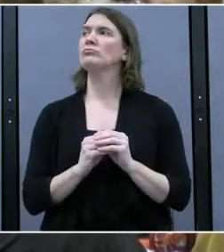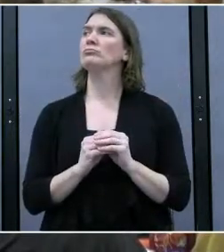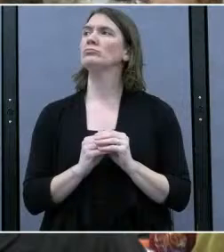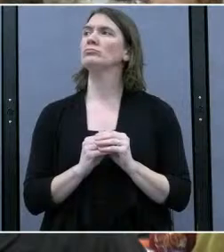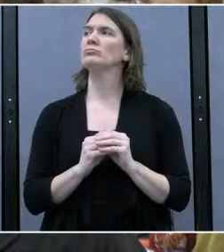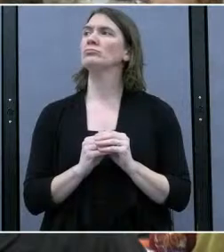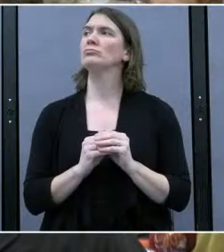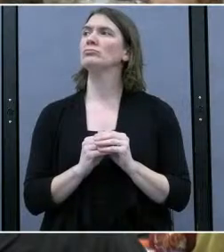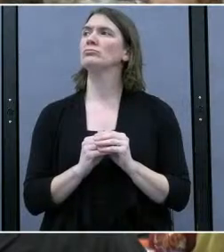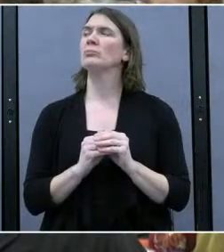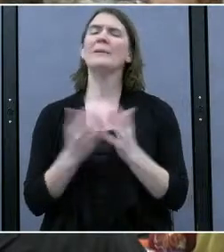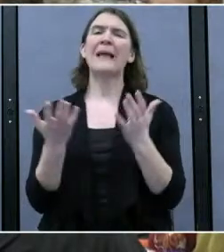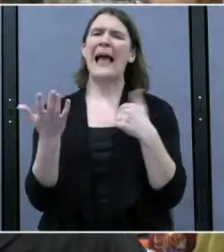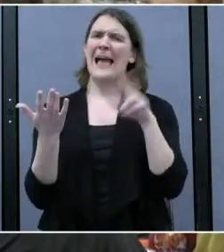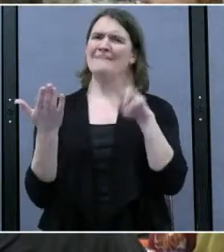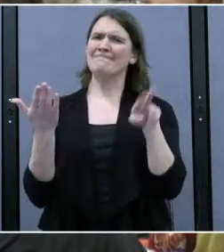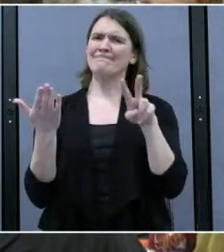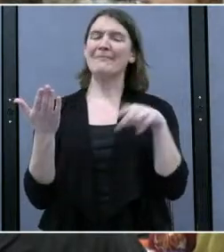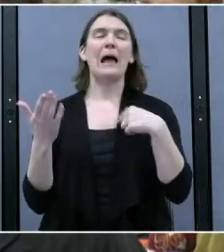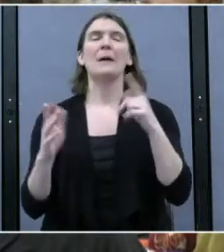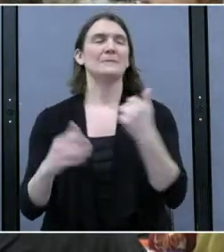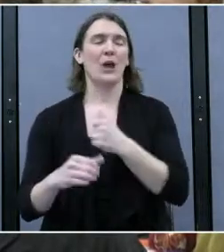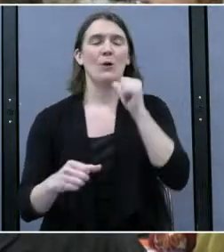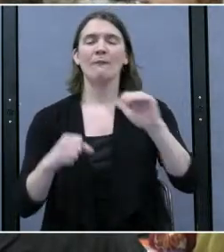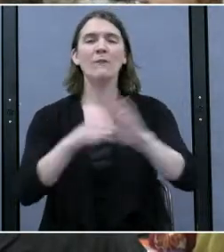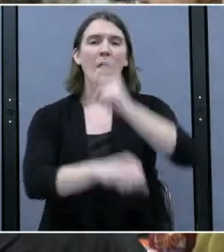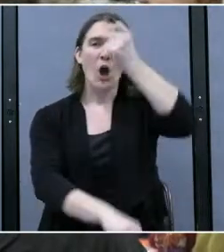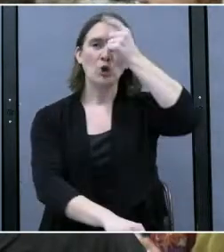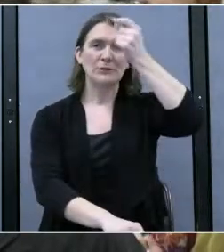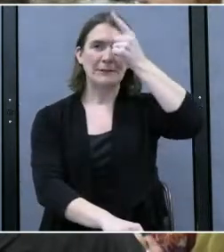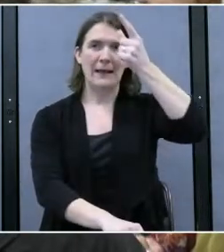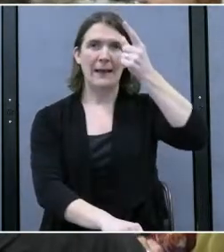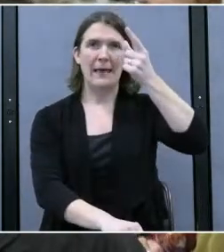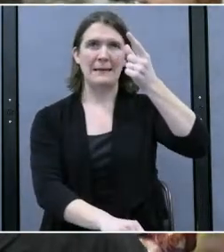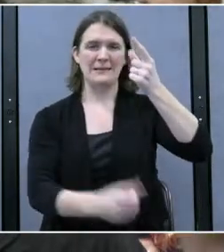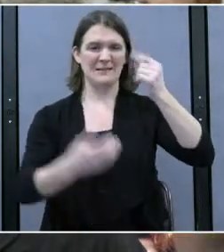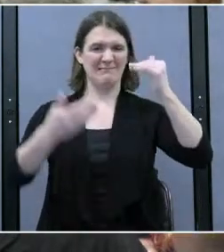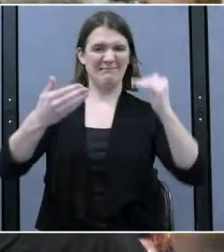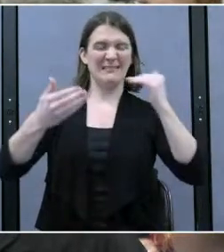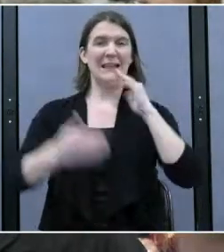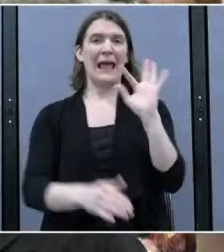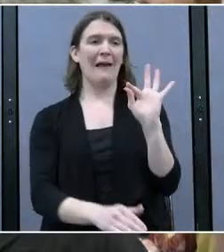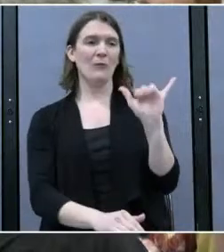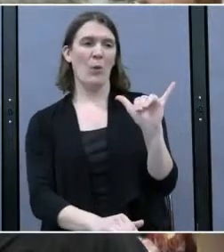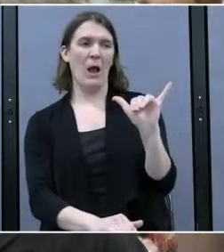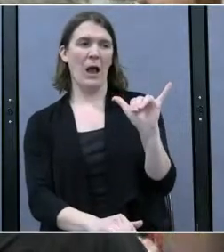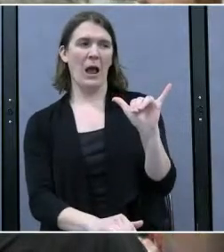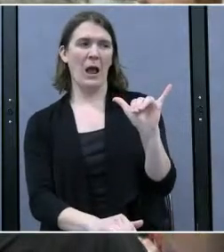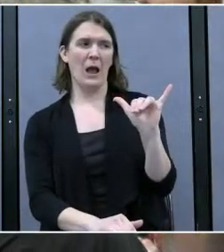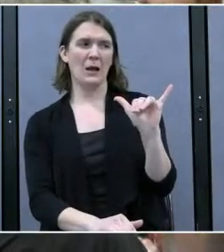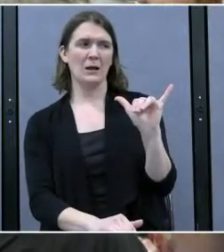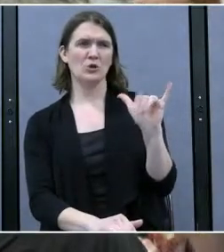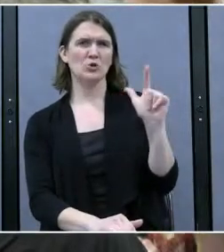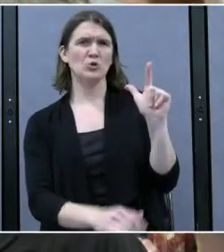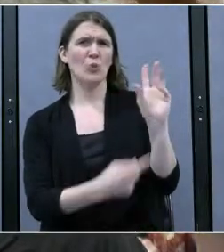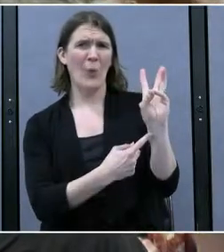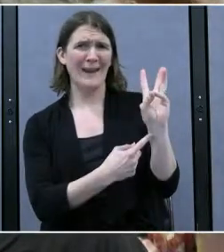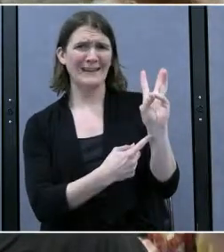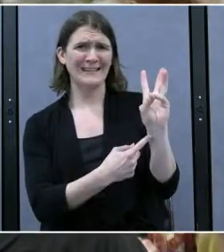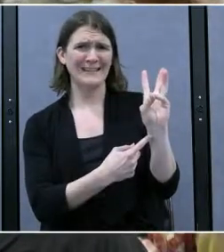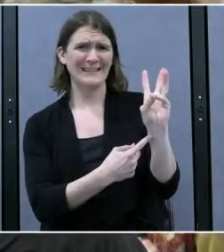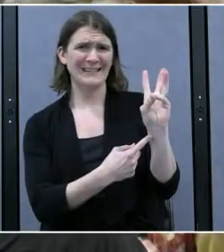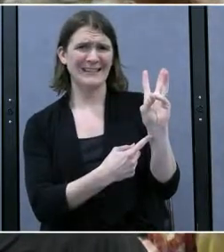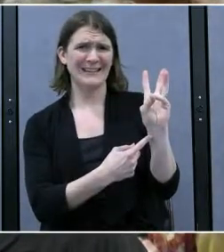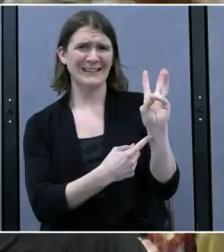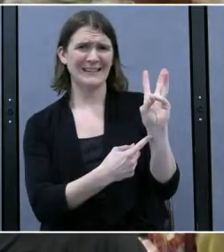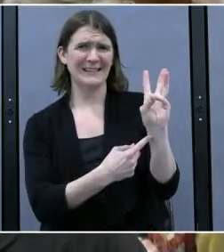how much more, I just don't completely understand that part where FY 2026 budgetary